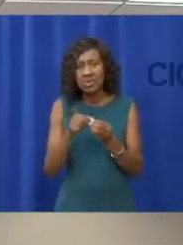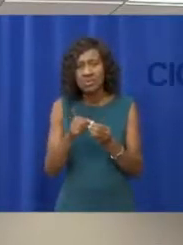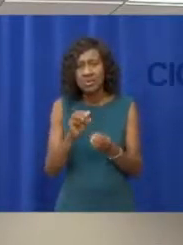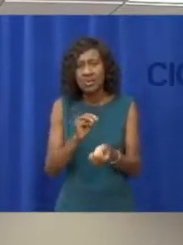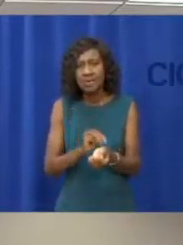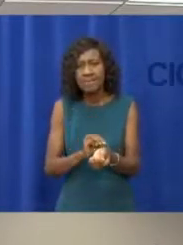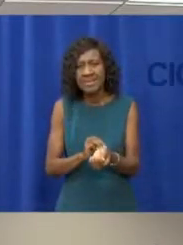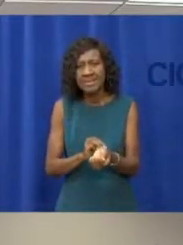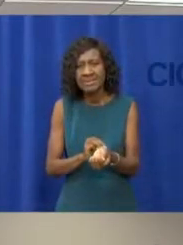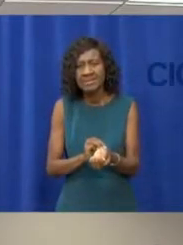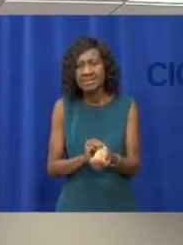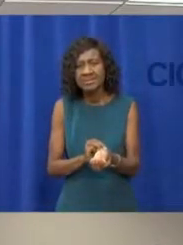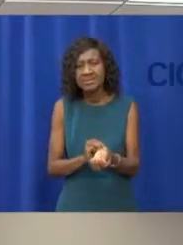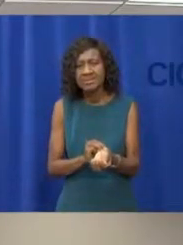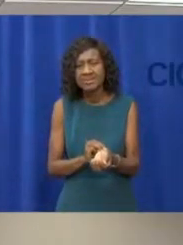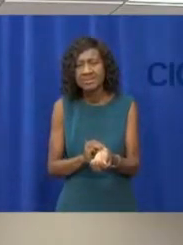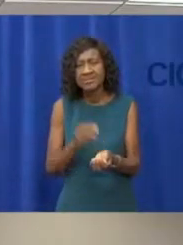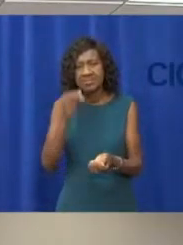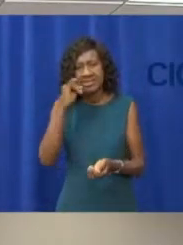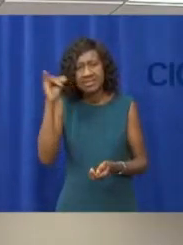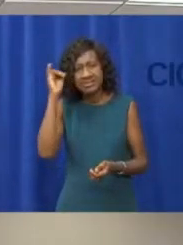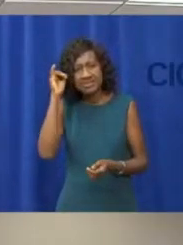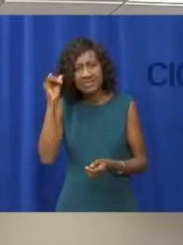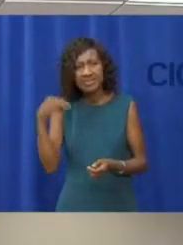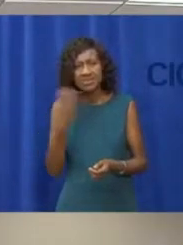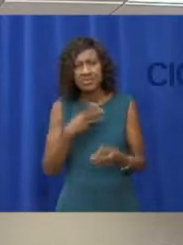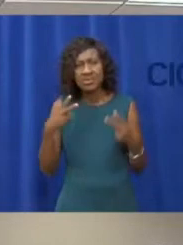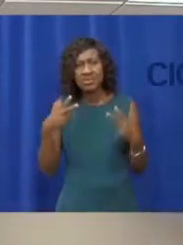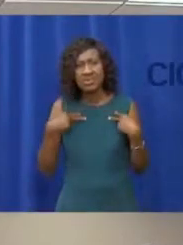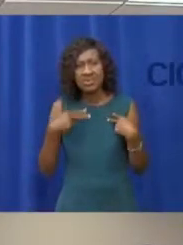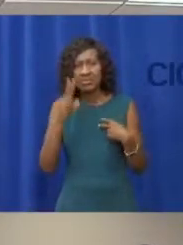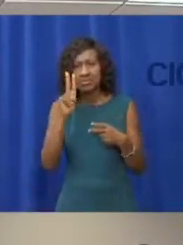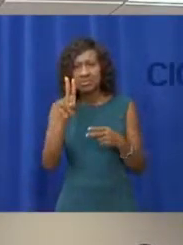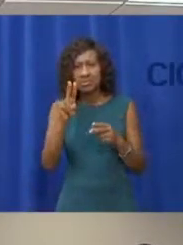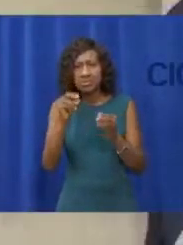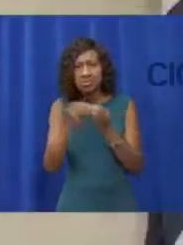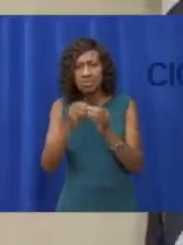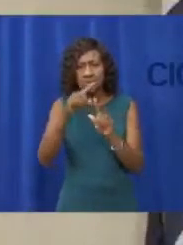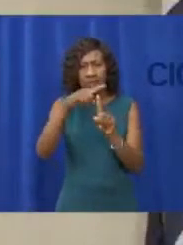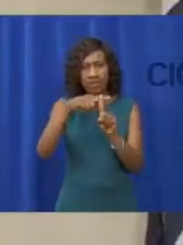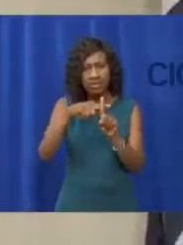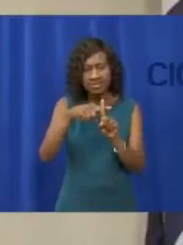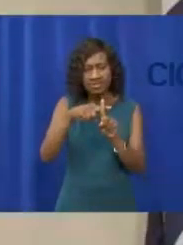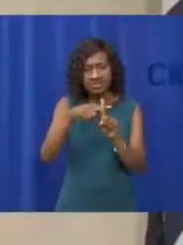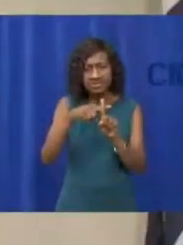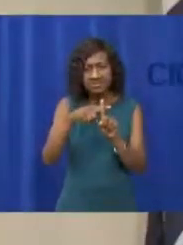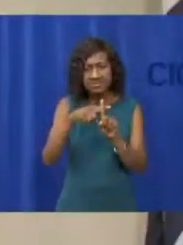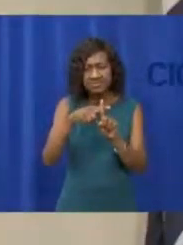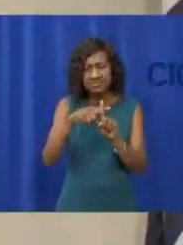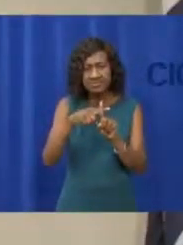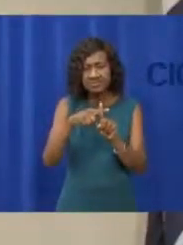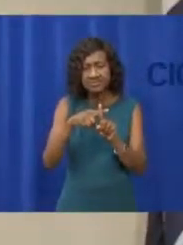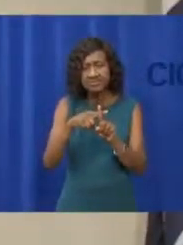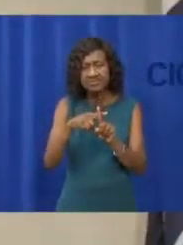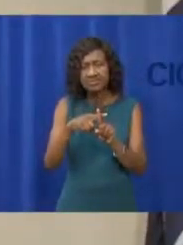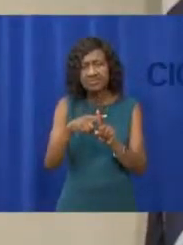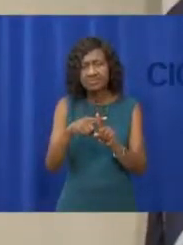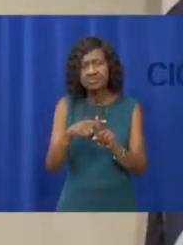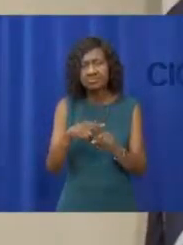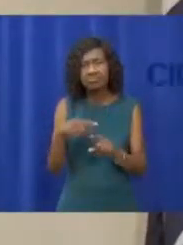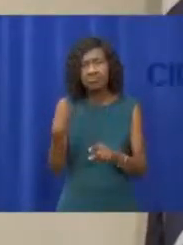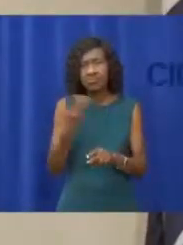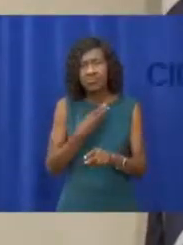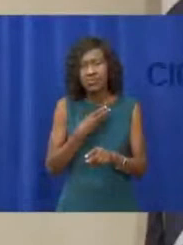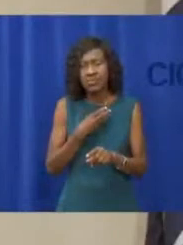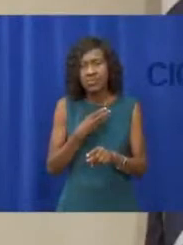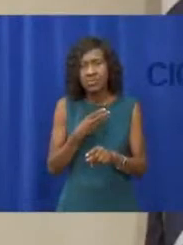medical side of things. I mean, yes, today we have 2 more positive cases, even though we're not seeing